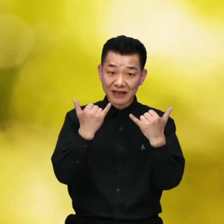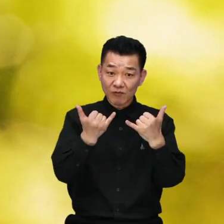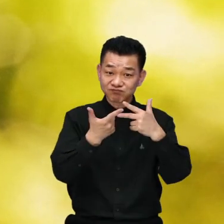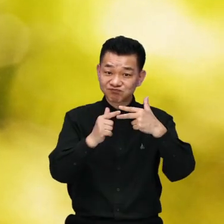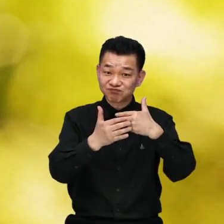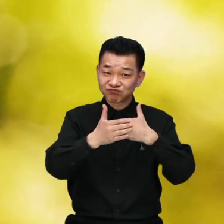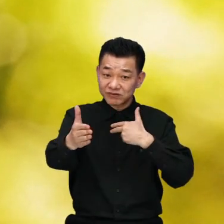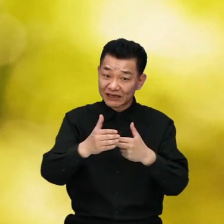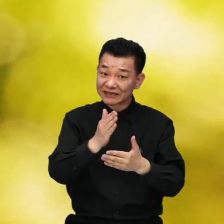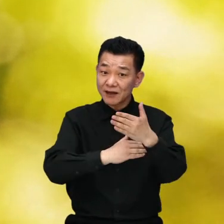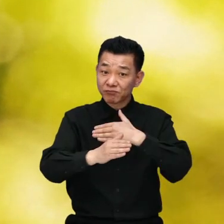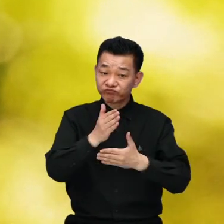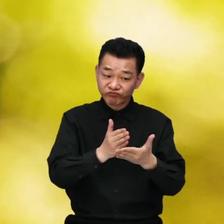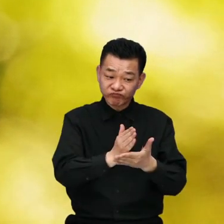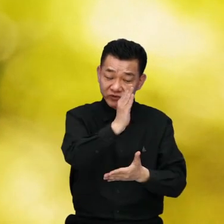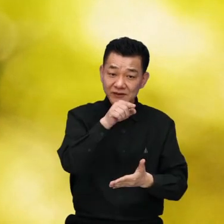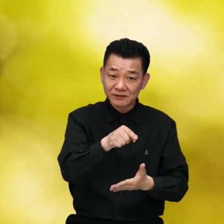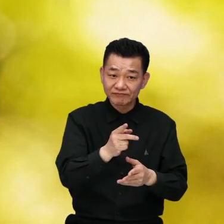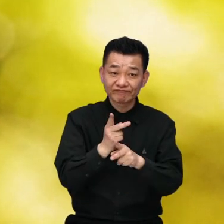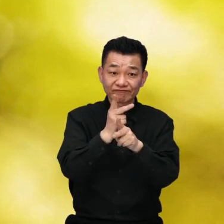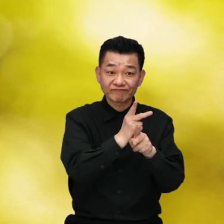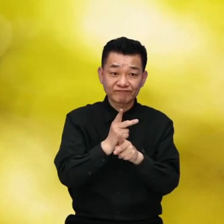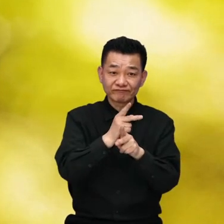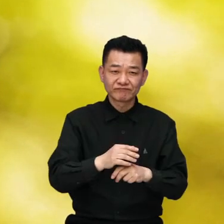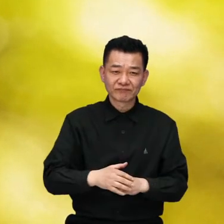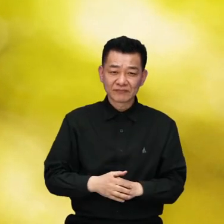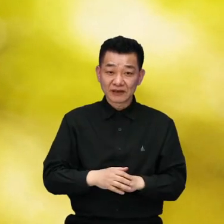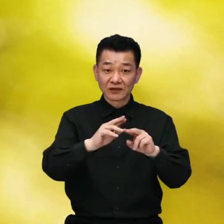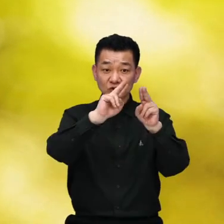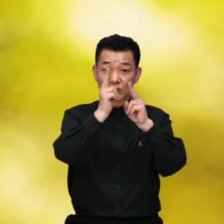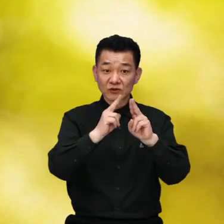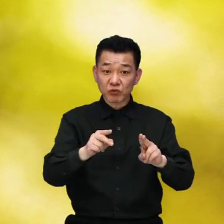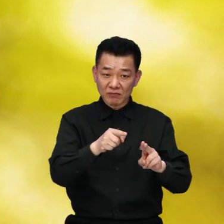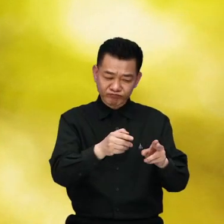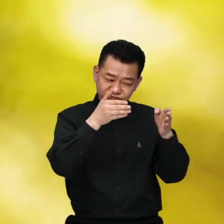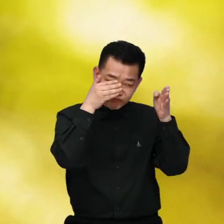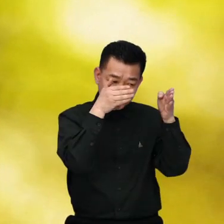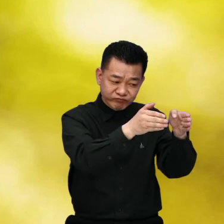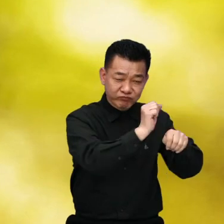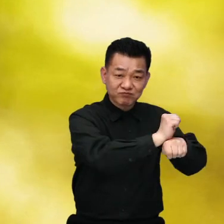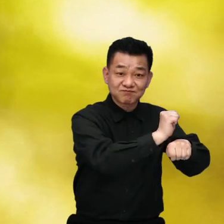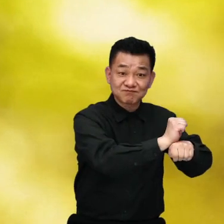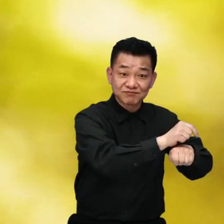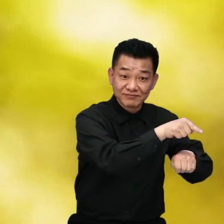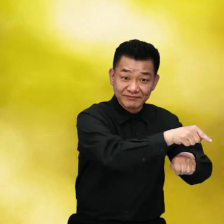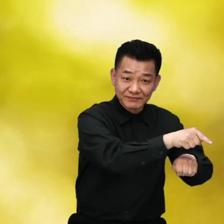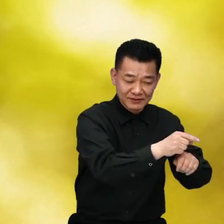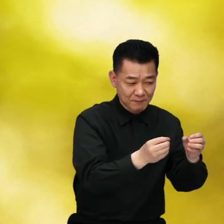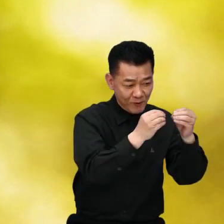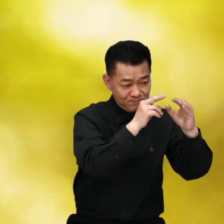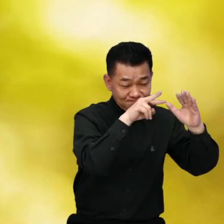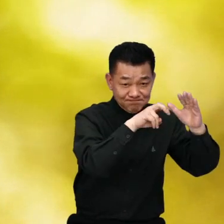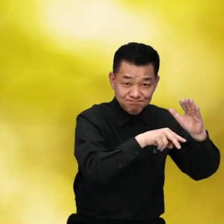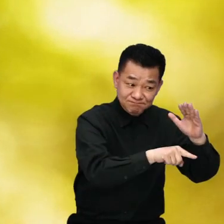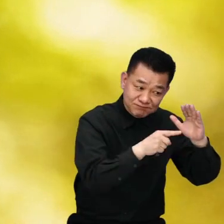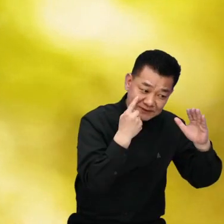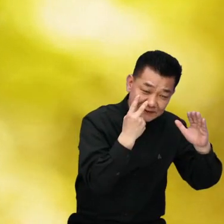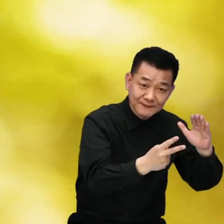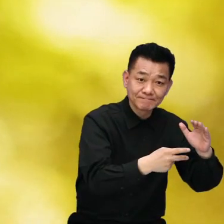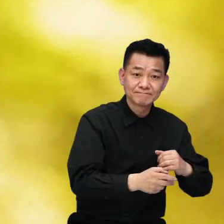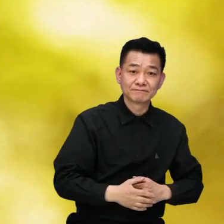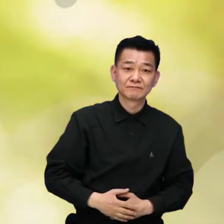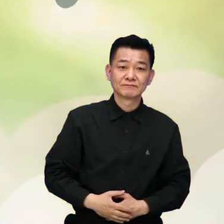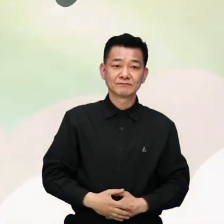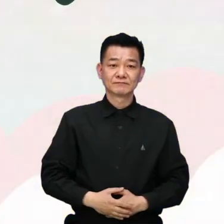Then, shall we learn more about the efforts of the global society that must be taken to protect the rights of persons with disabilities?